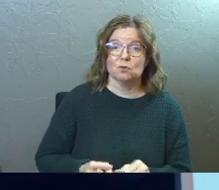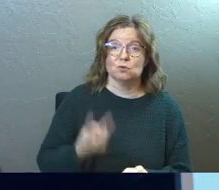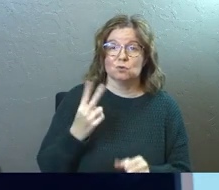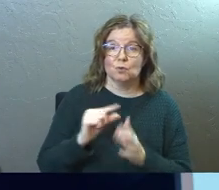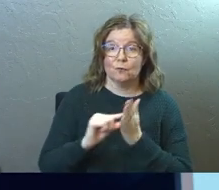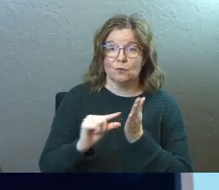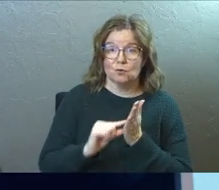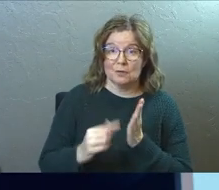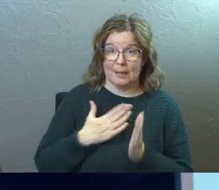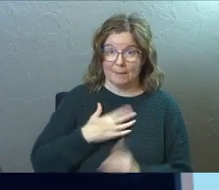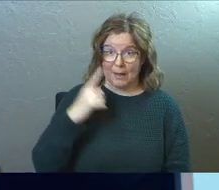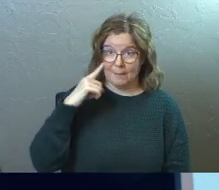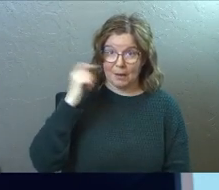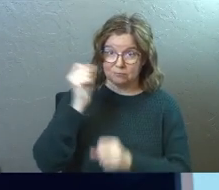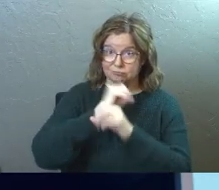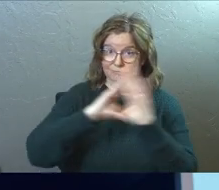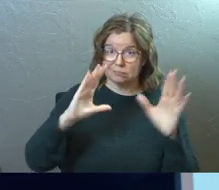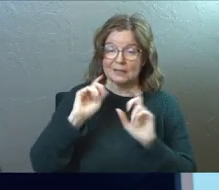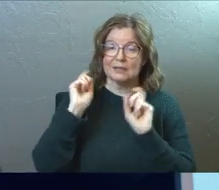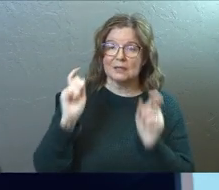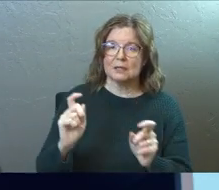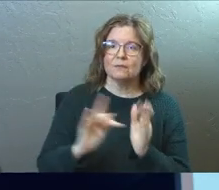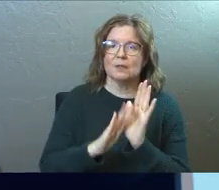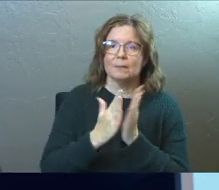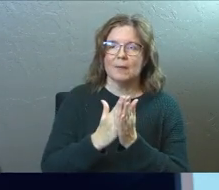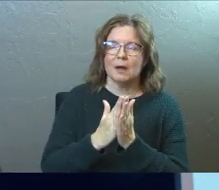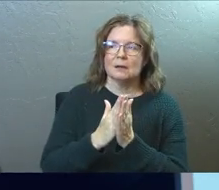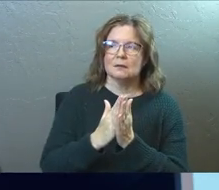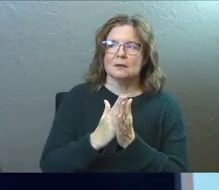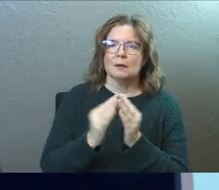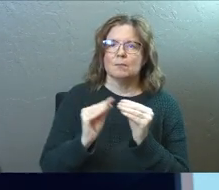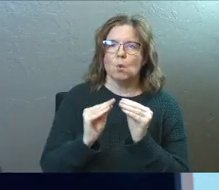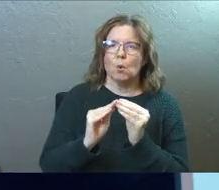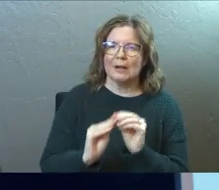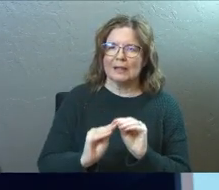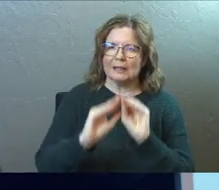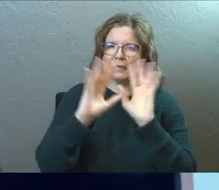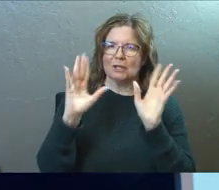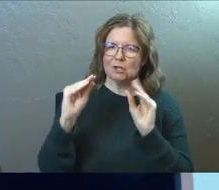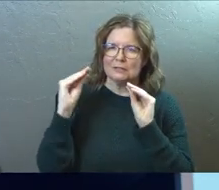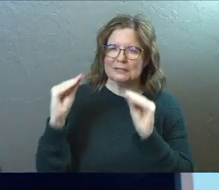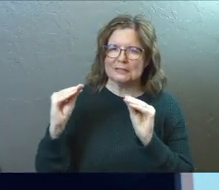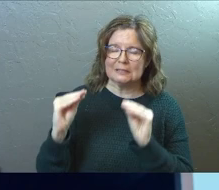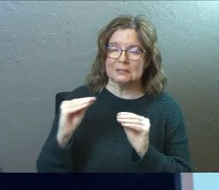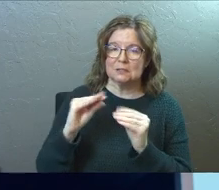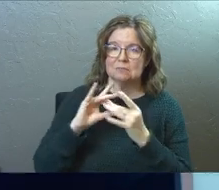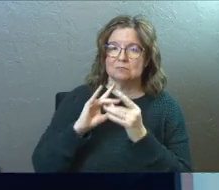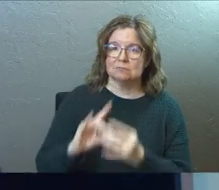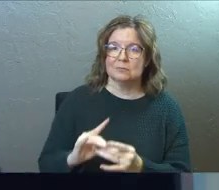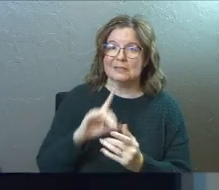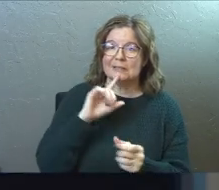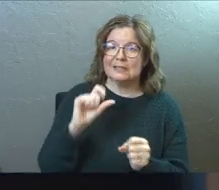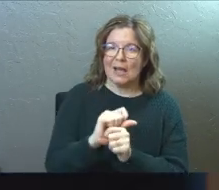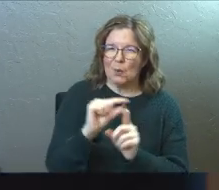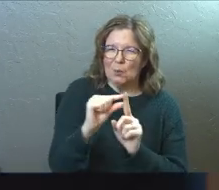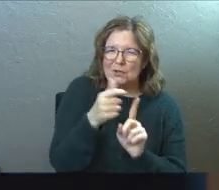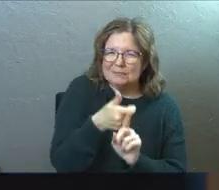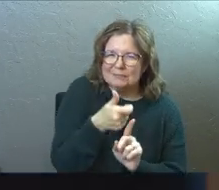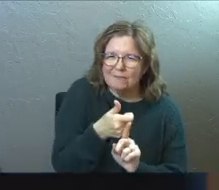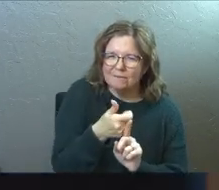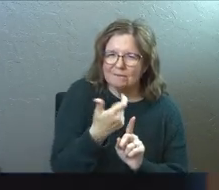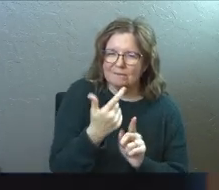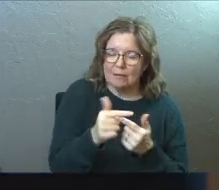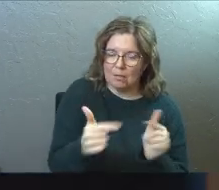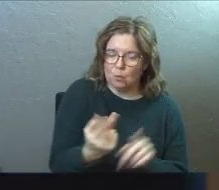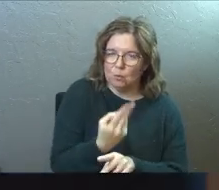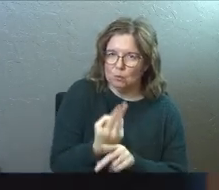verses, especially in my mind, they give you the Bible's much more clear teaching when it comes to the actual words and the language